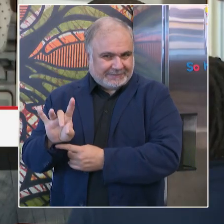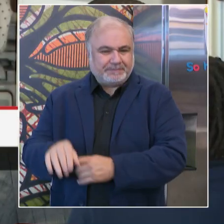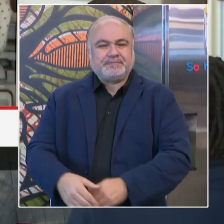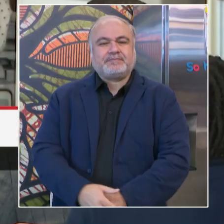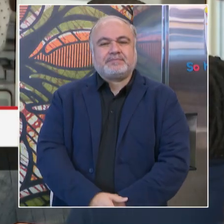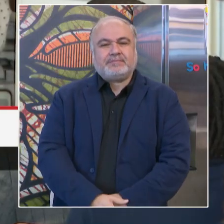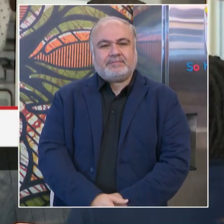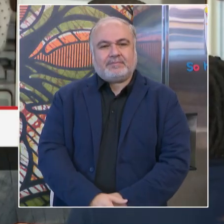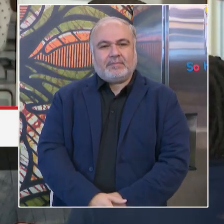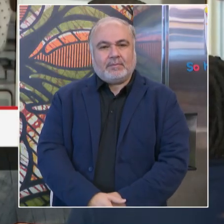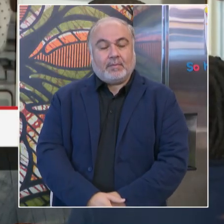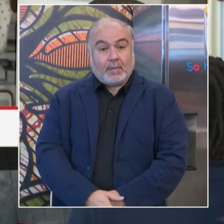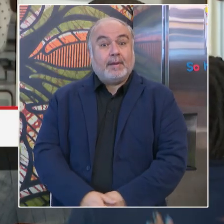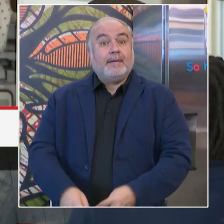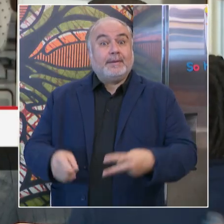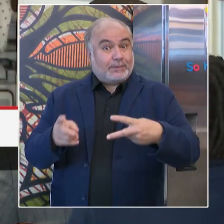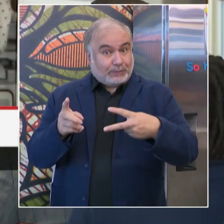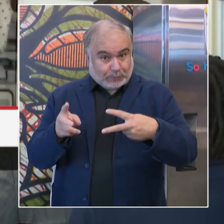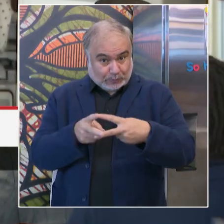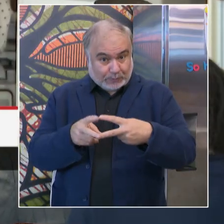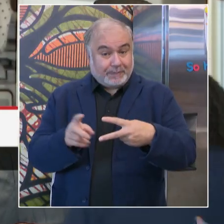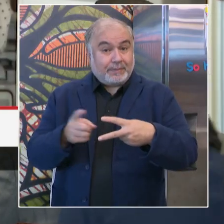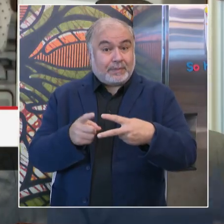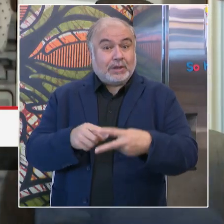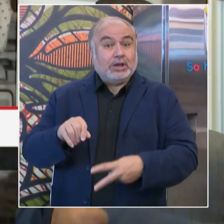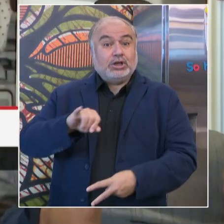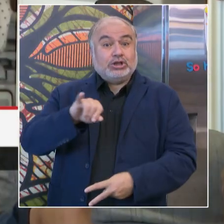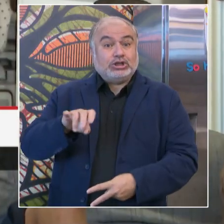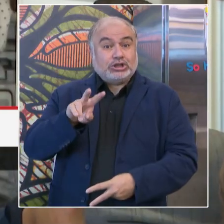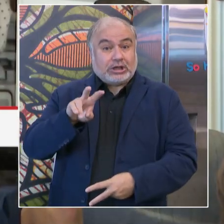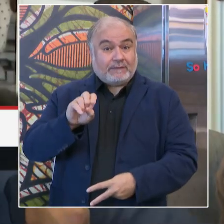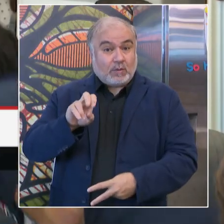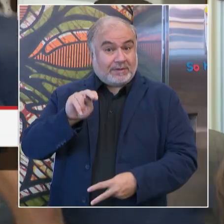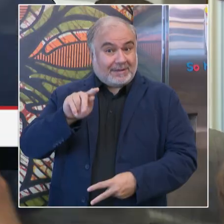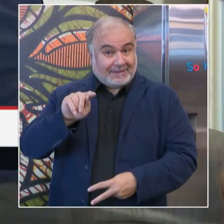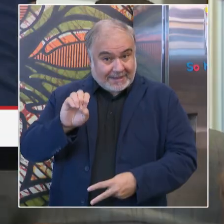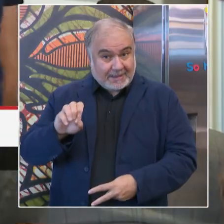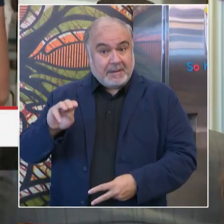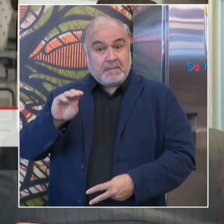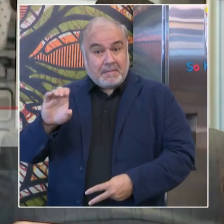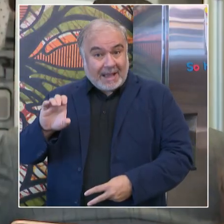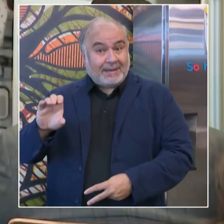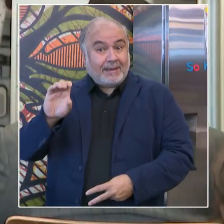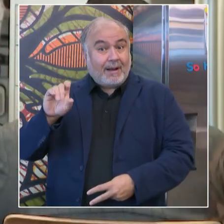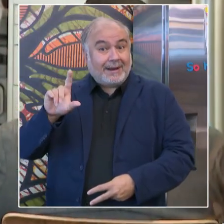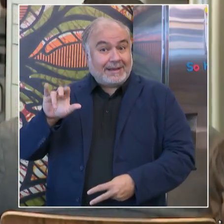his mother, Sheanna McCullum. Let's give them a warm round of applause.